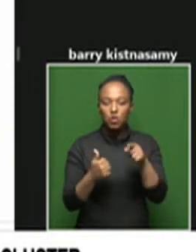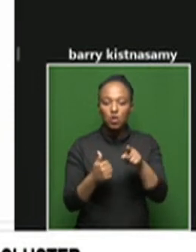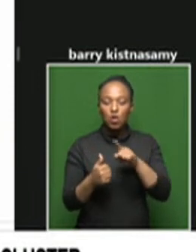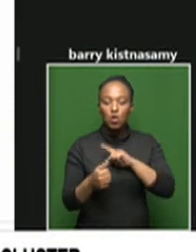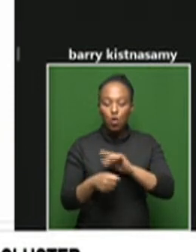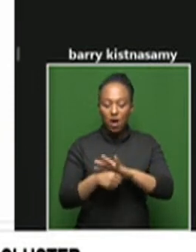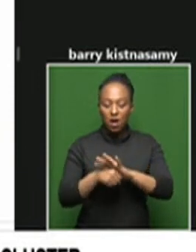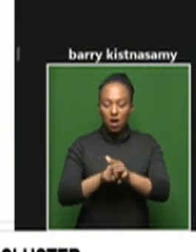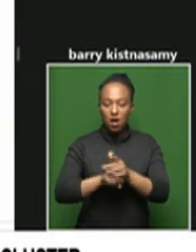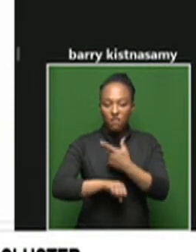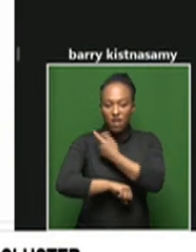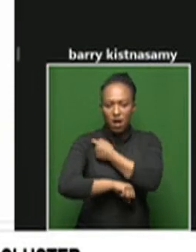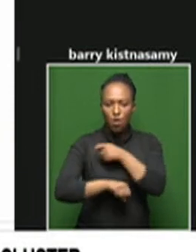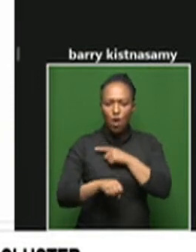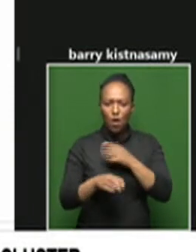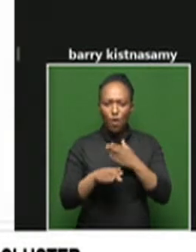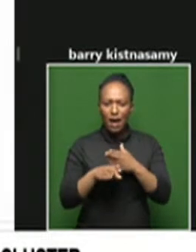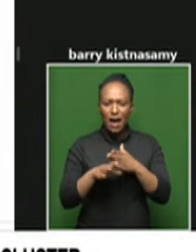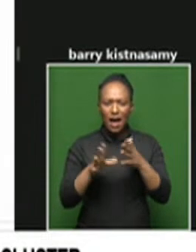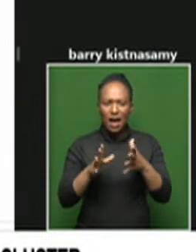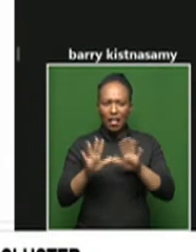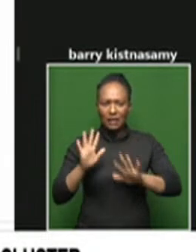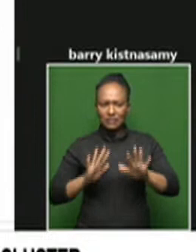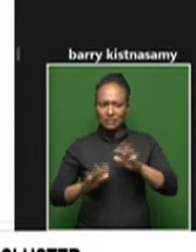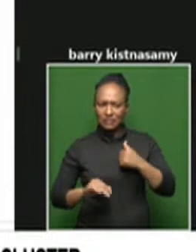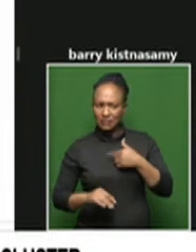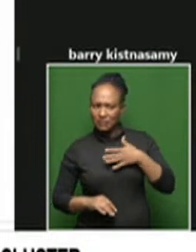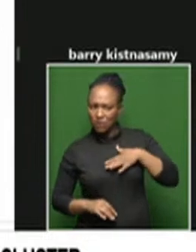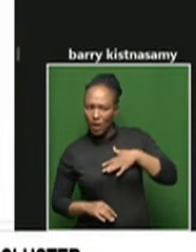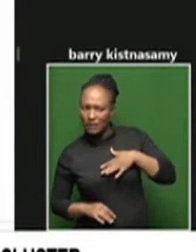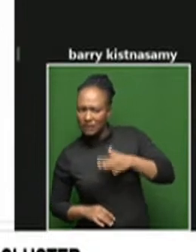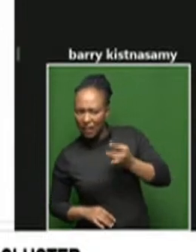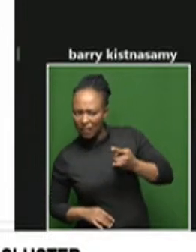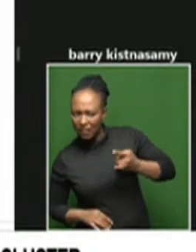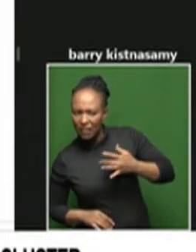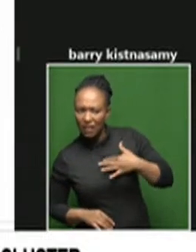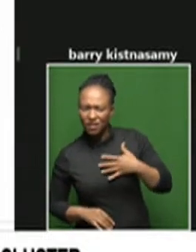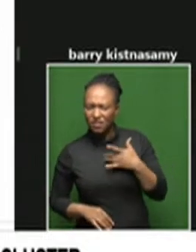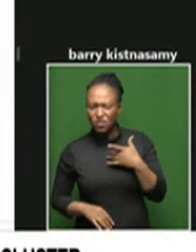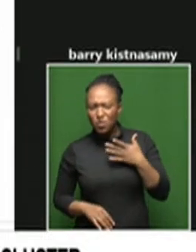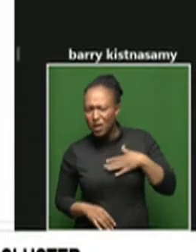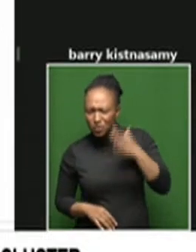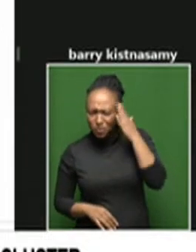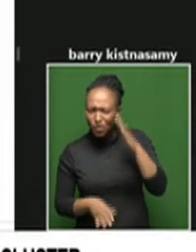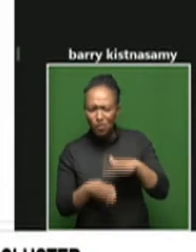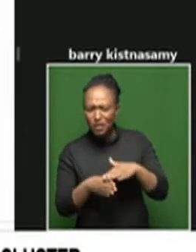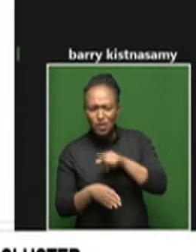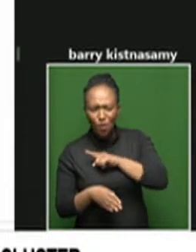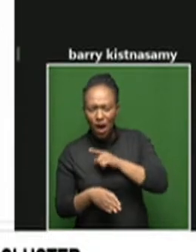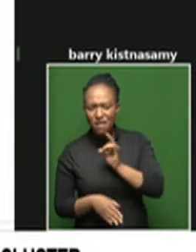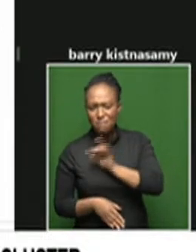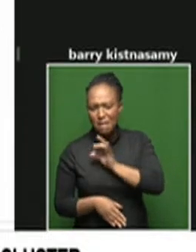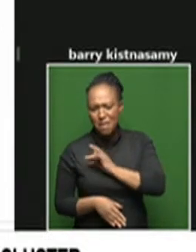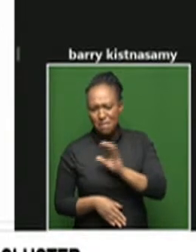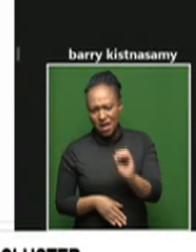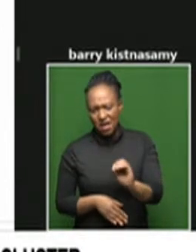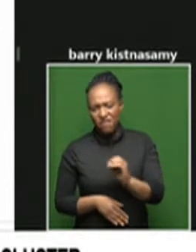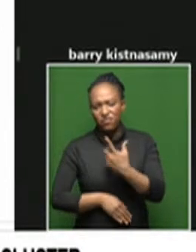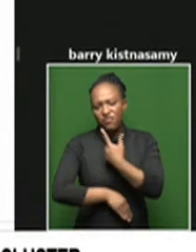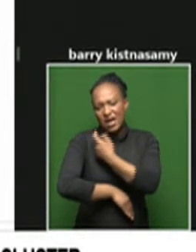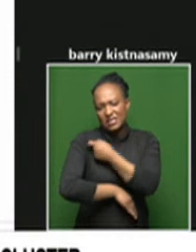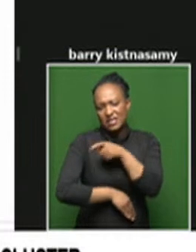vaccine hesitancy amongst workers. So we're working quite hard to find out the reasons for the vaccine hesitancy and inputs on that,